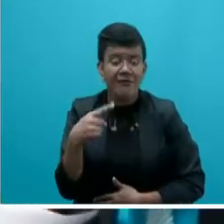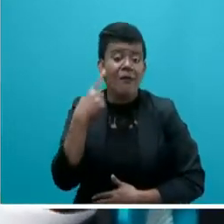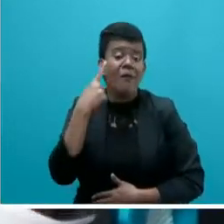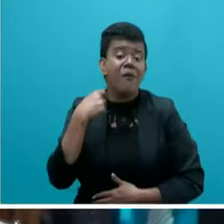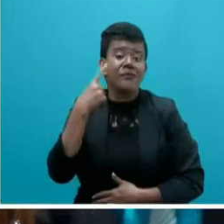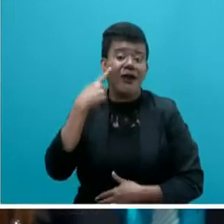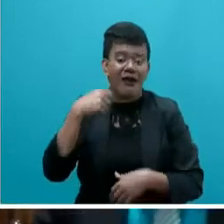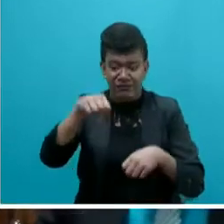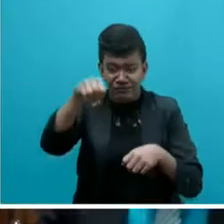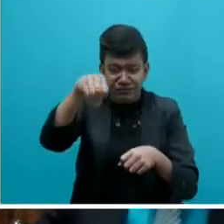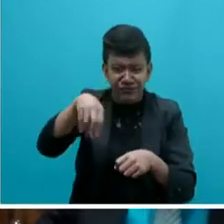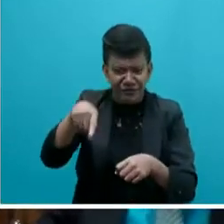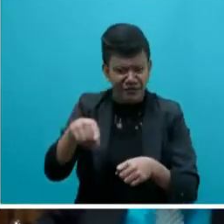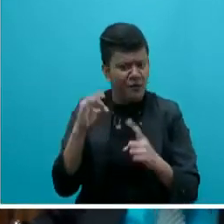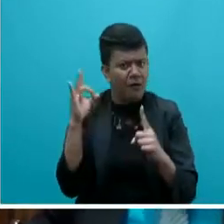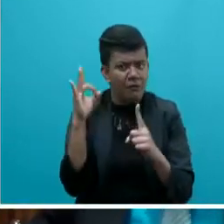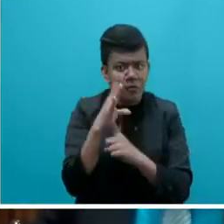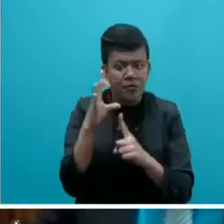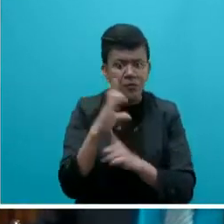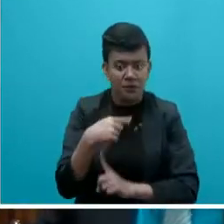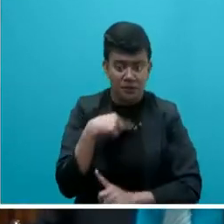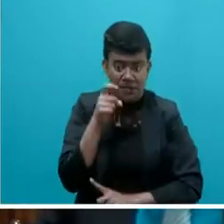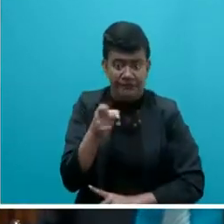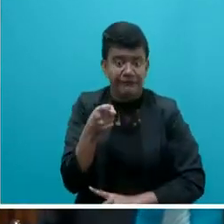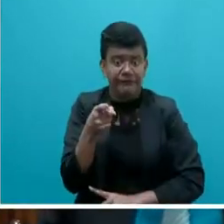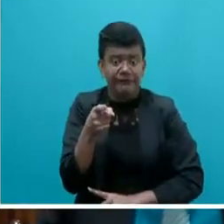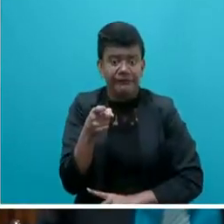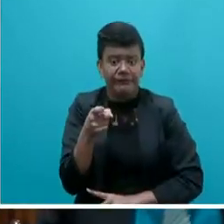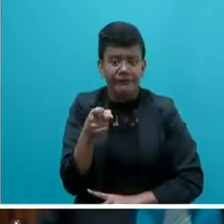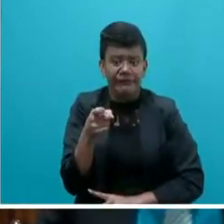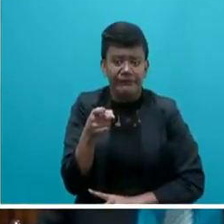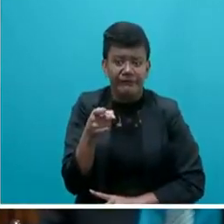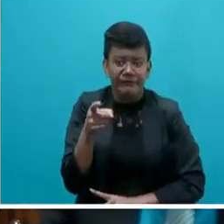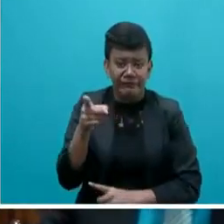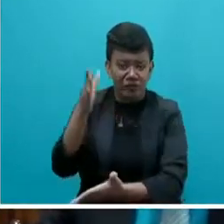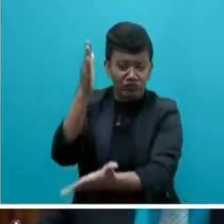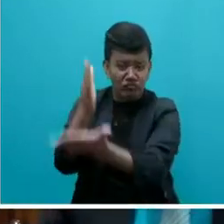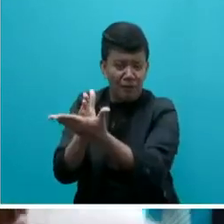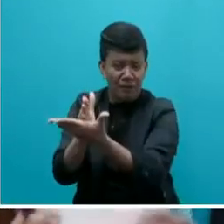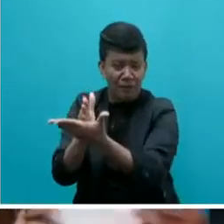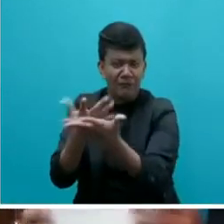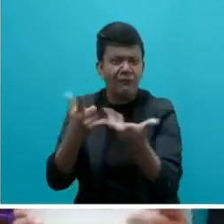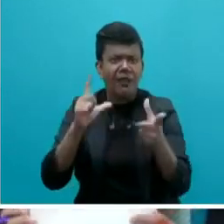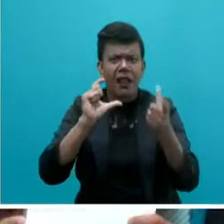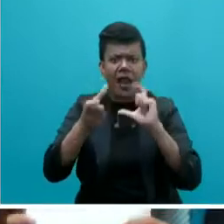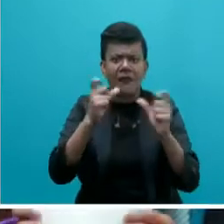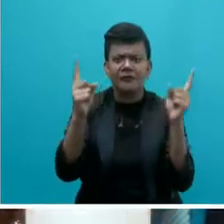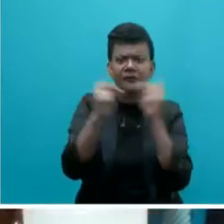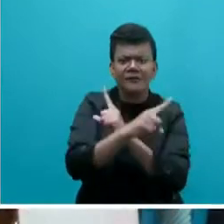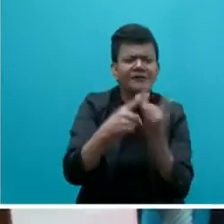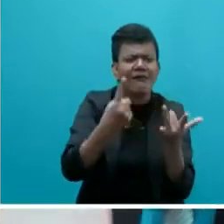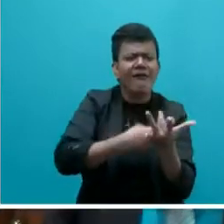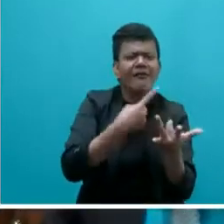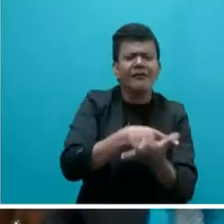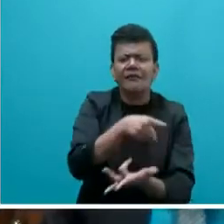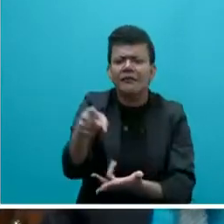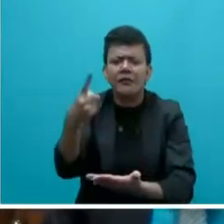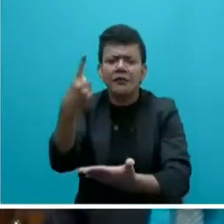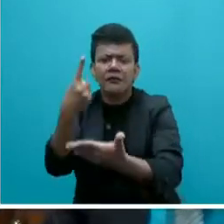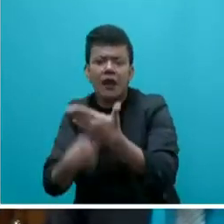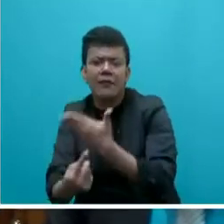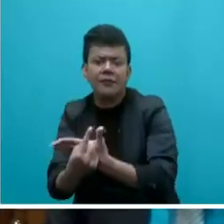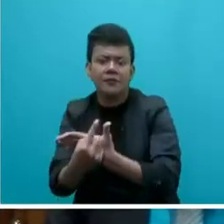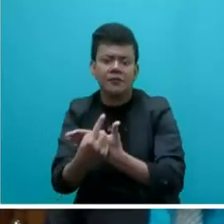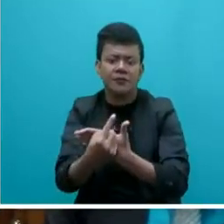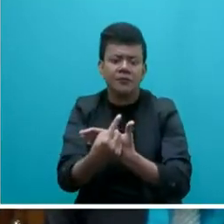to build resilience to climate change and related events. Honourable Speaker say waterways and environment are central to the economic